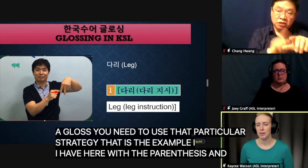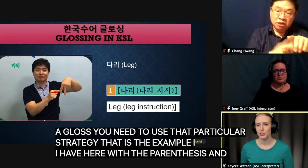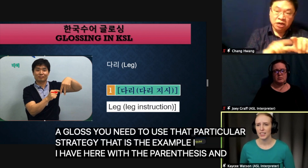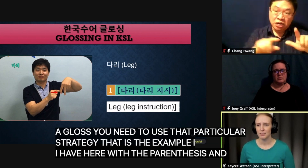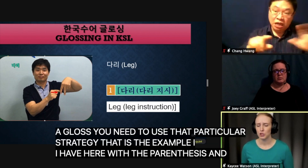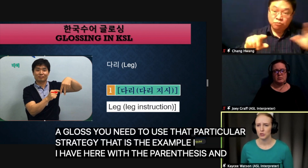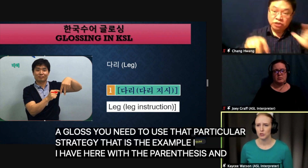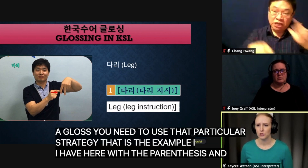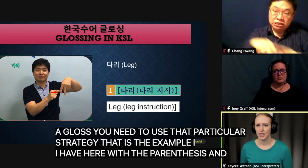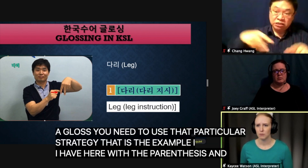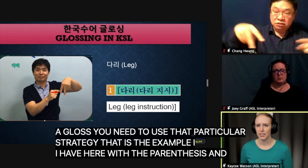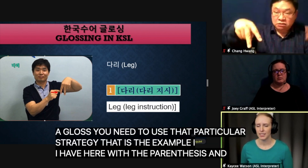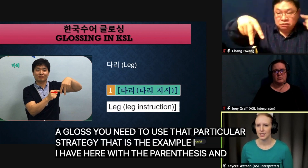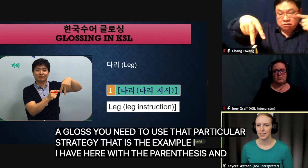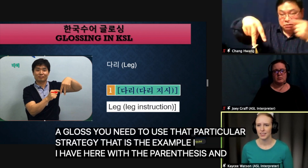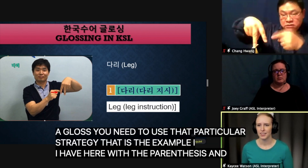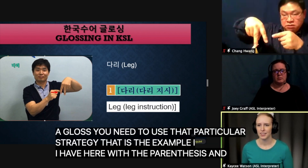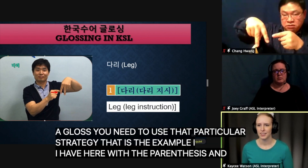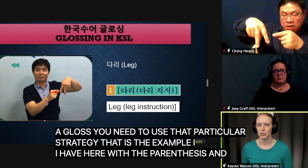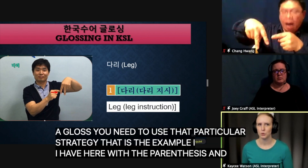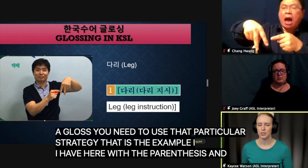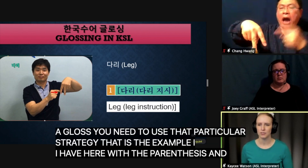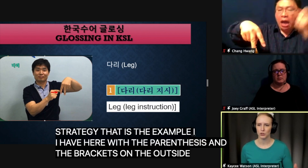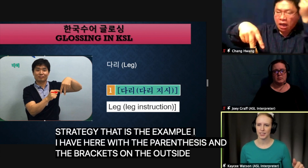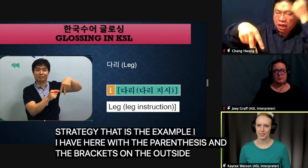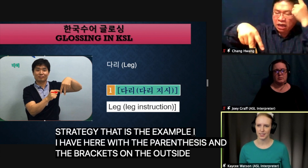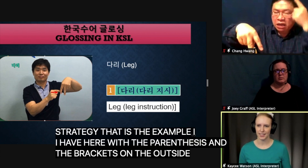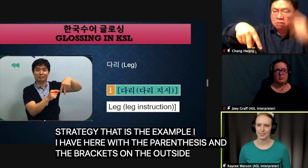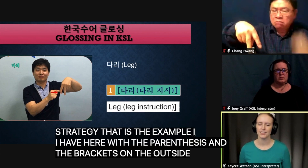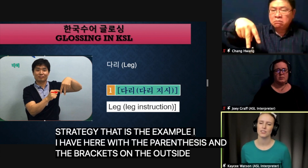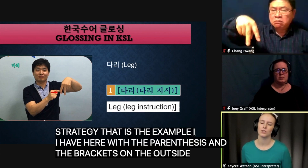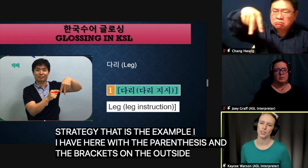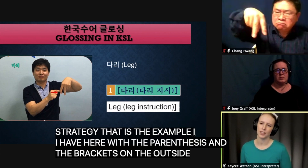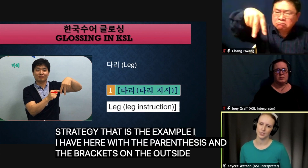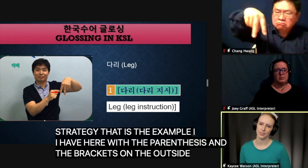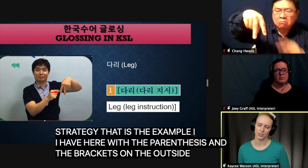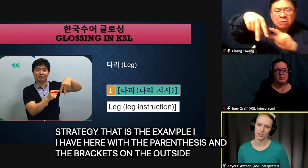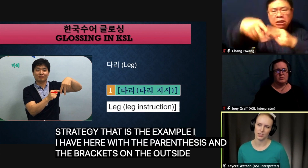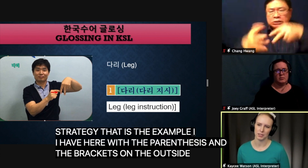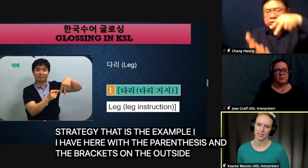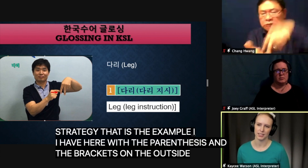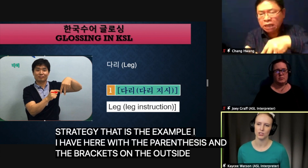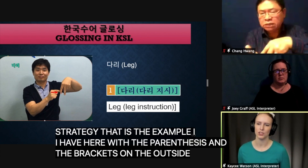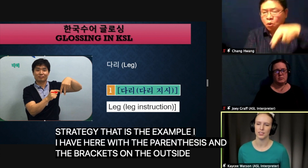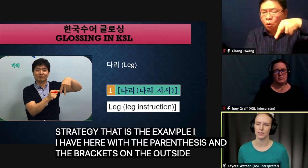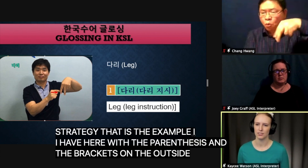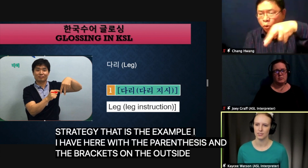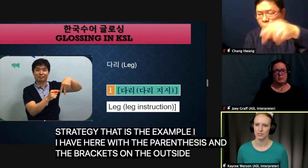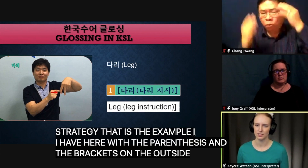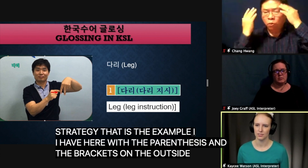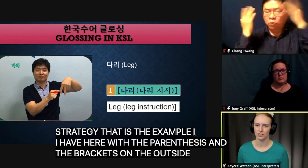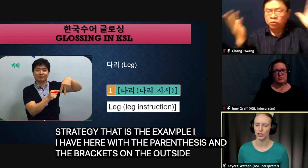Keep in mind, you can't just sign one-handed. You would create the legs use your other hand, your non-dominant hand, to